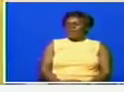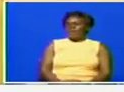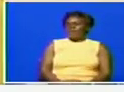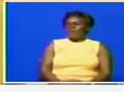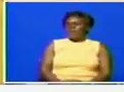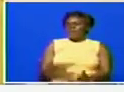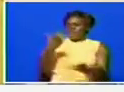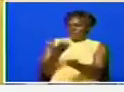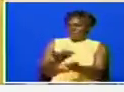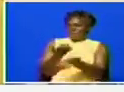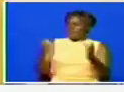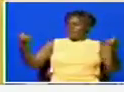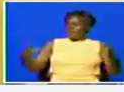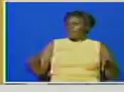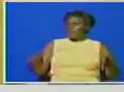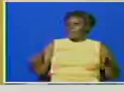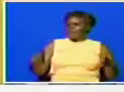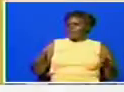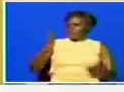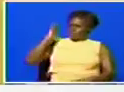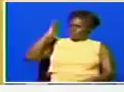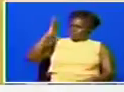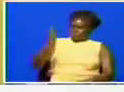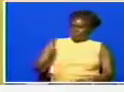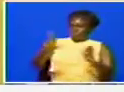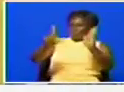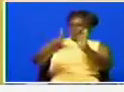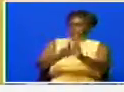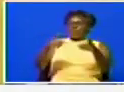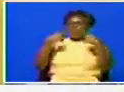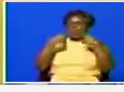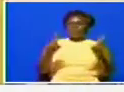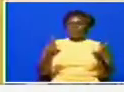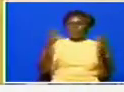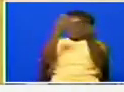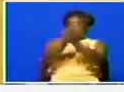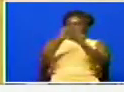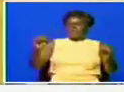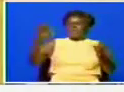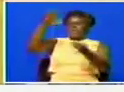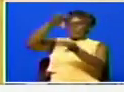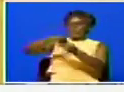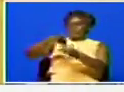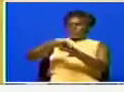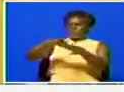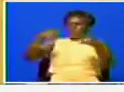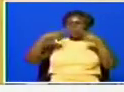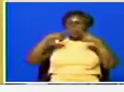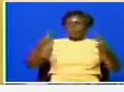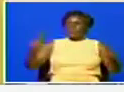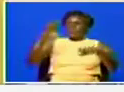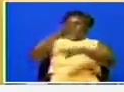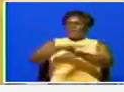6,659,493. Evidently, the accurate and lawful results in the presidential elections is the transmission